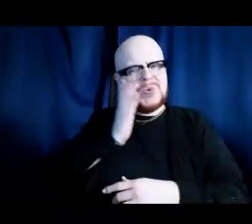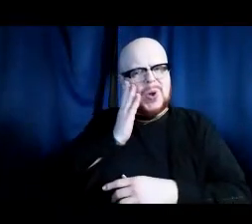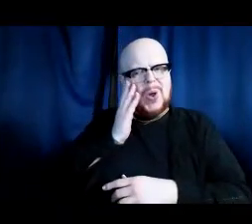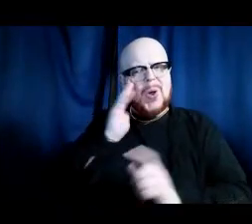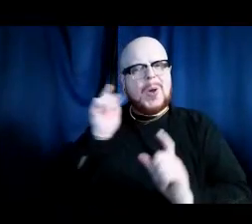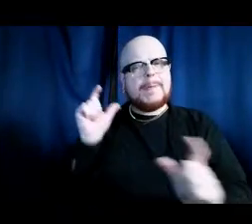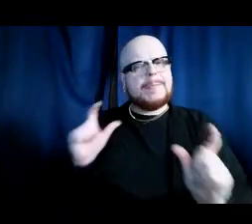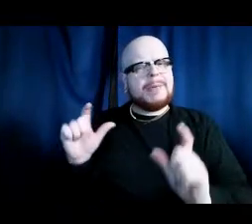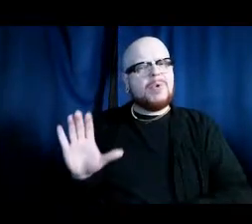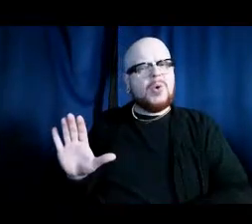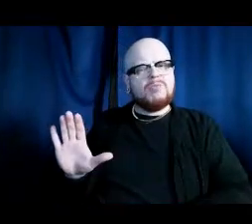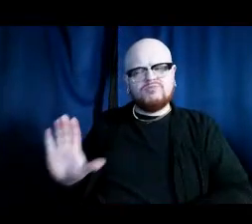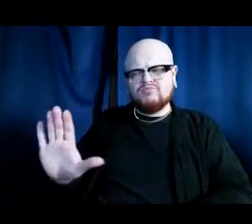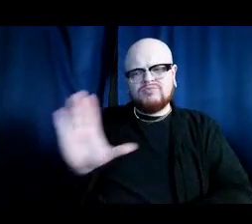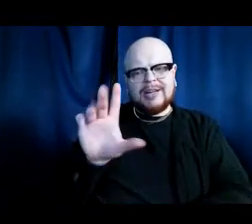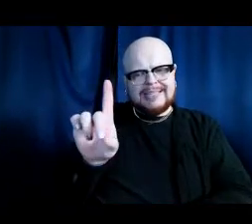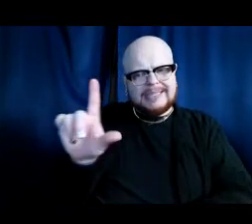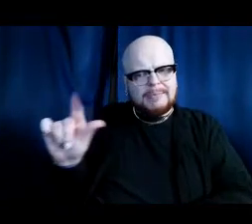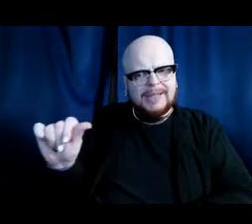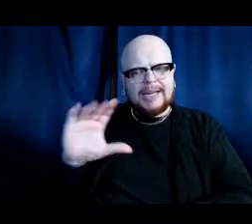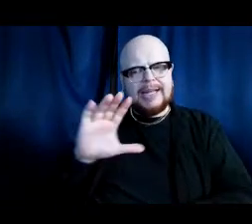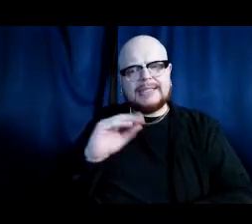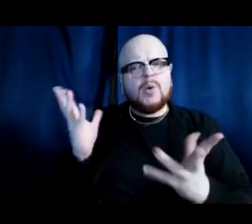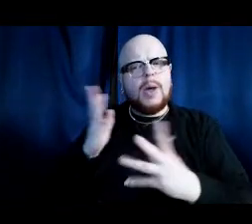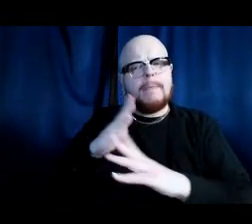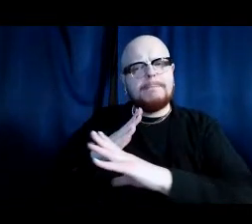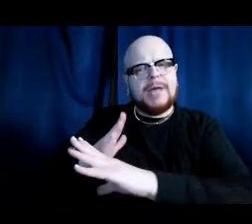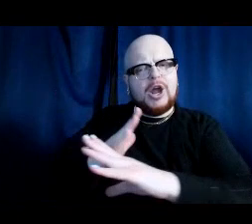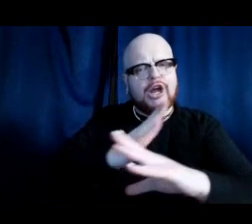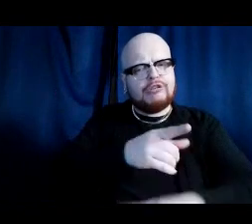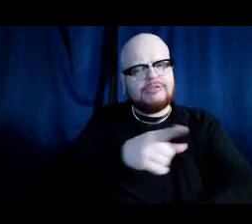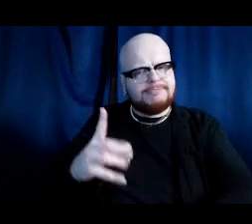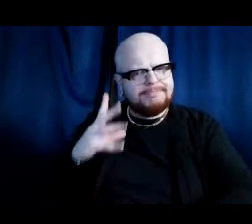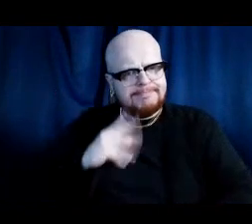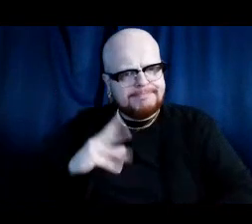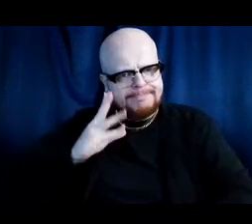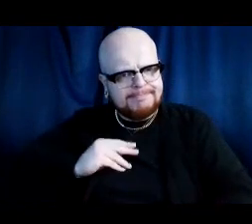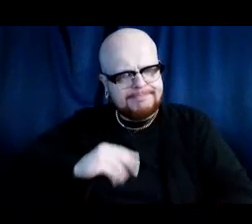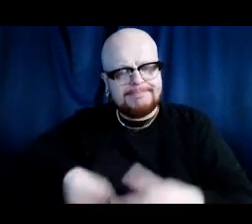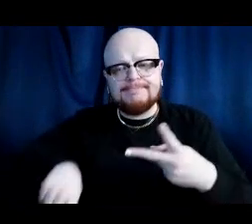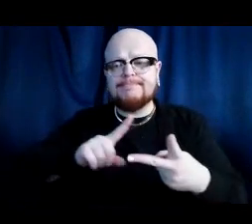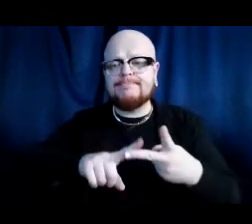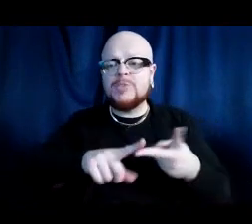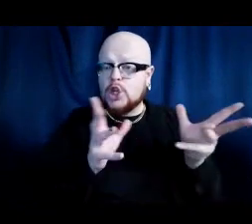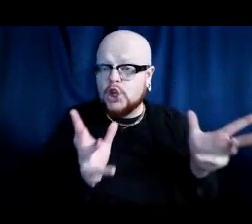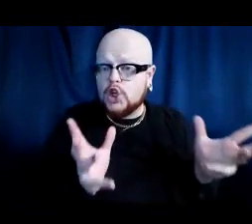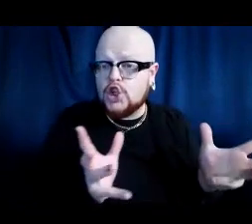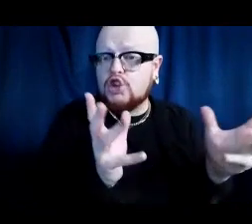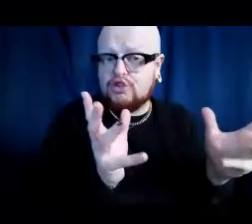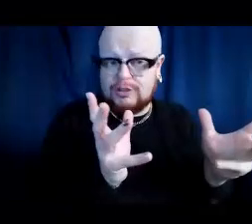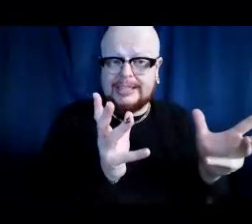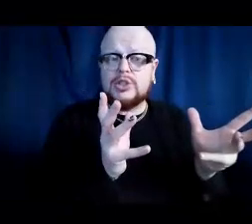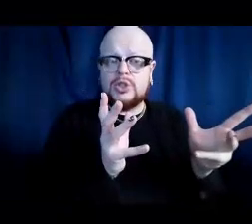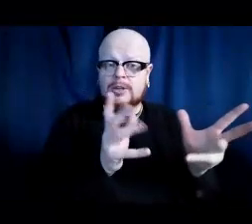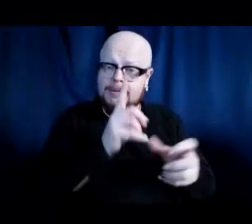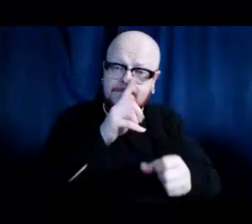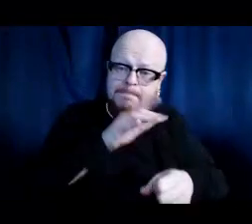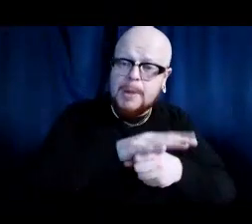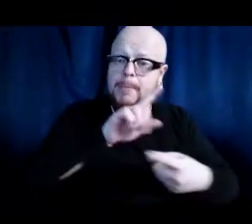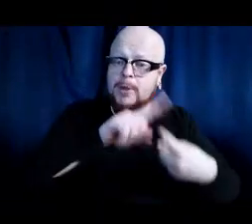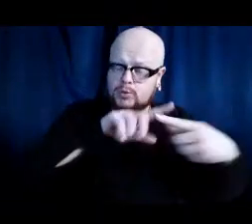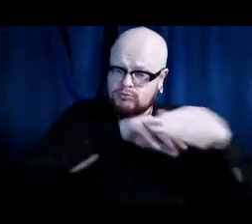disabilities encounter, cultivate a commitment to accessibility among your leadership, establish